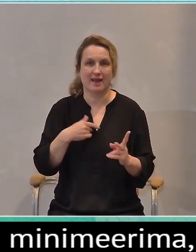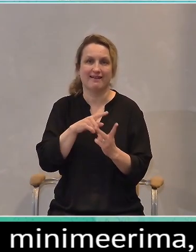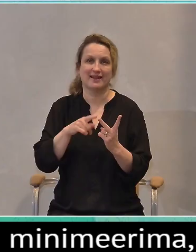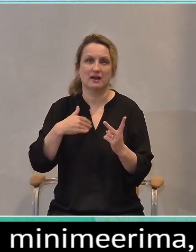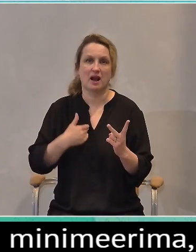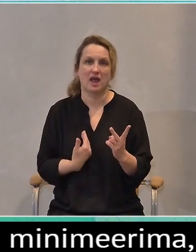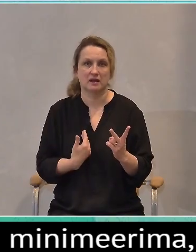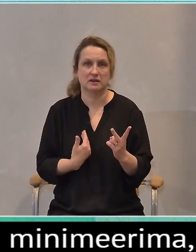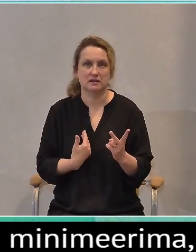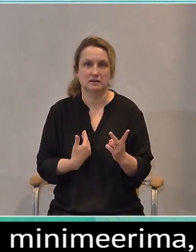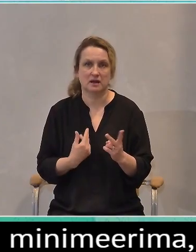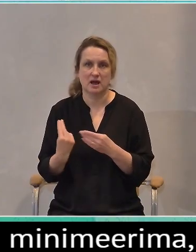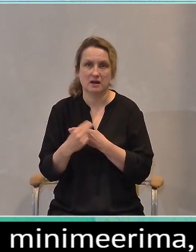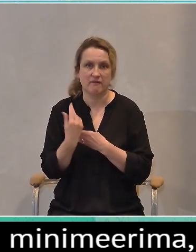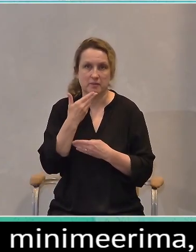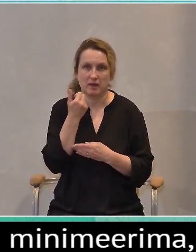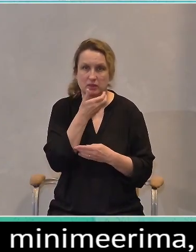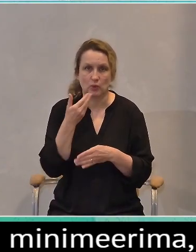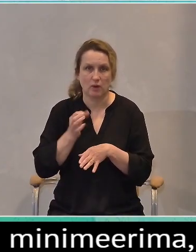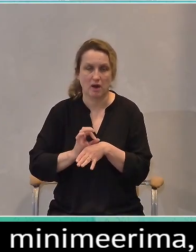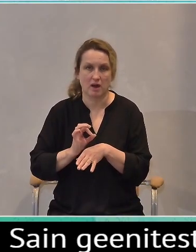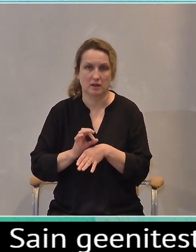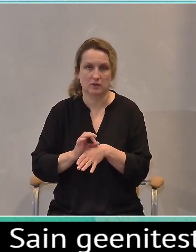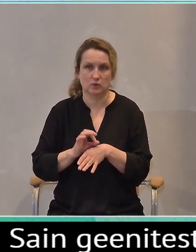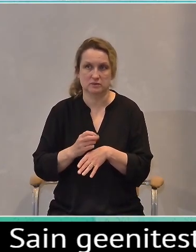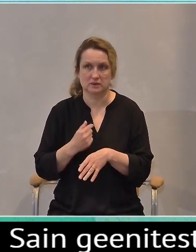I wasn't imagining my symptoms.